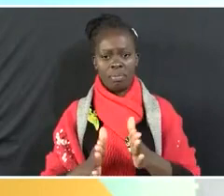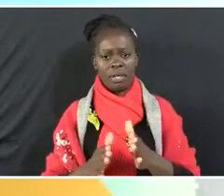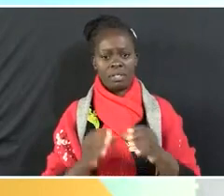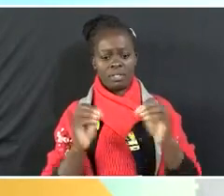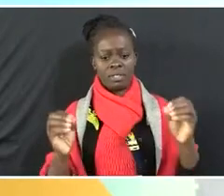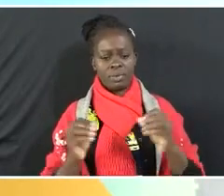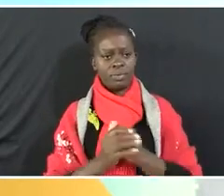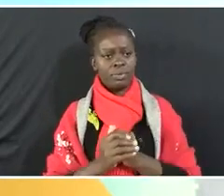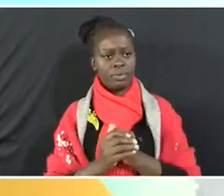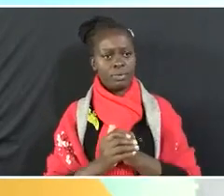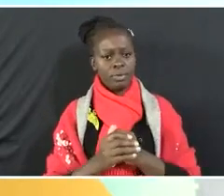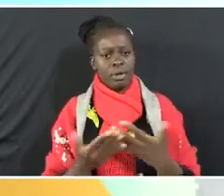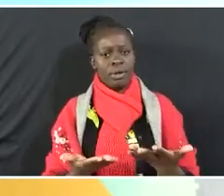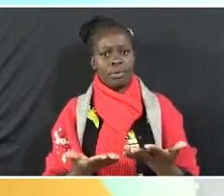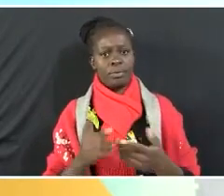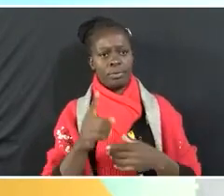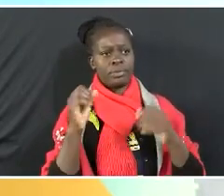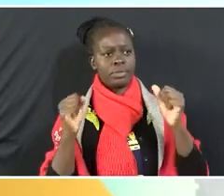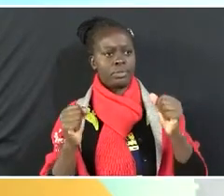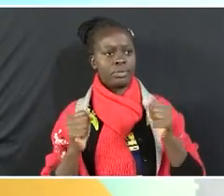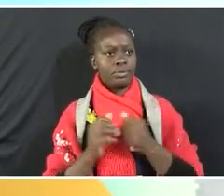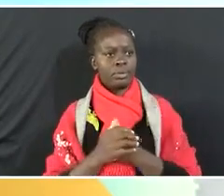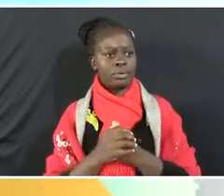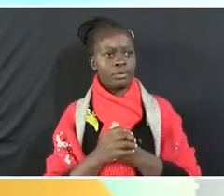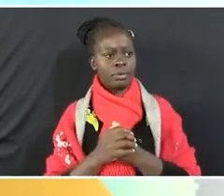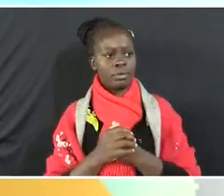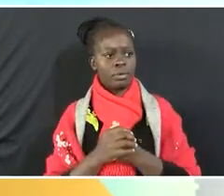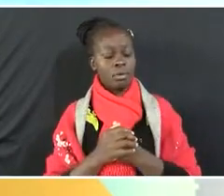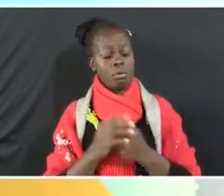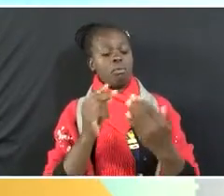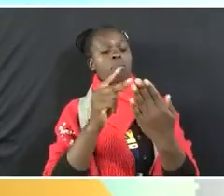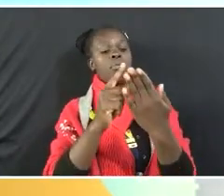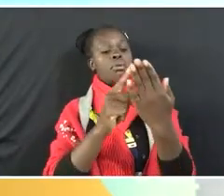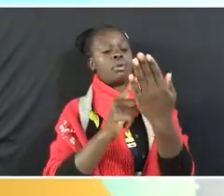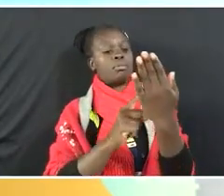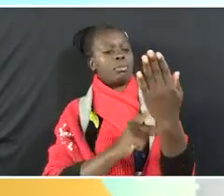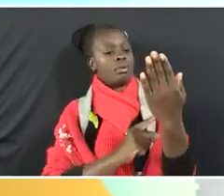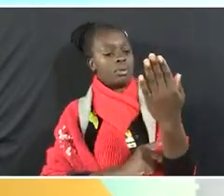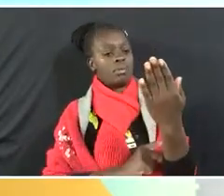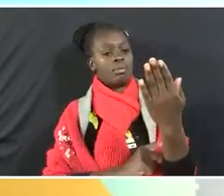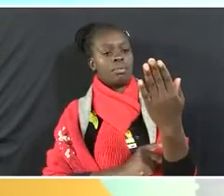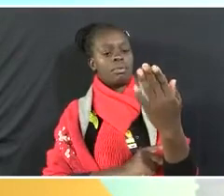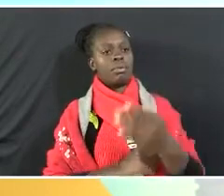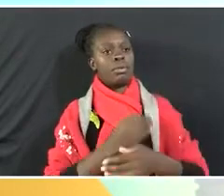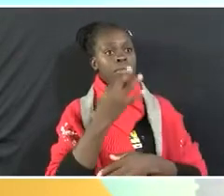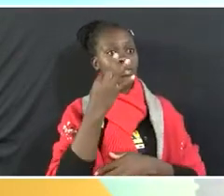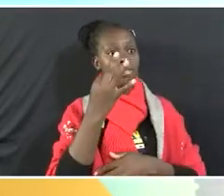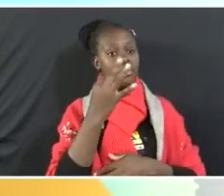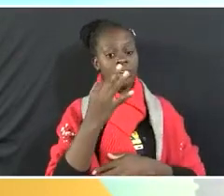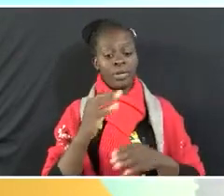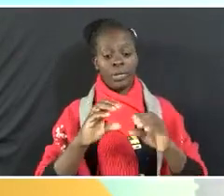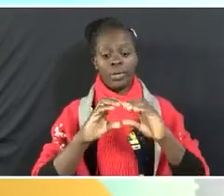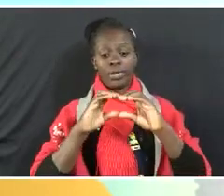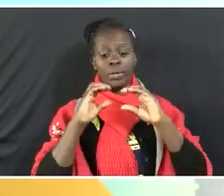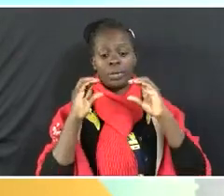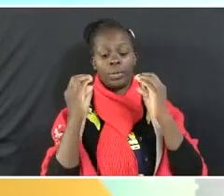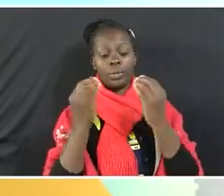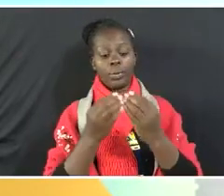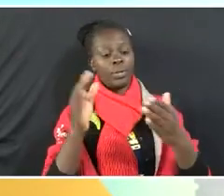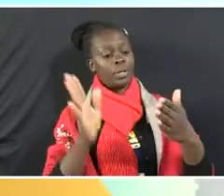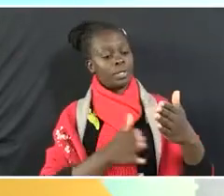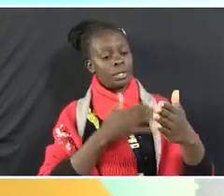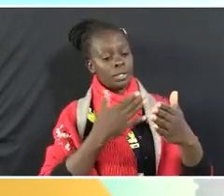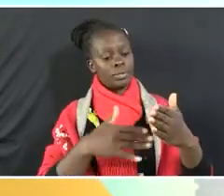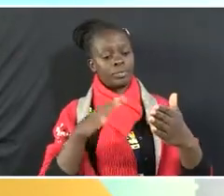meeting. We have programs, bring choirs, then come to New Life during camp